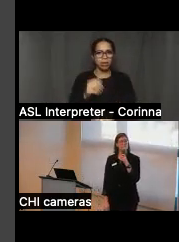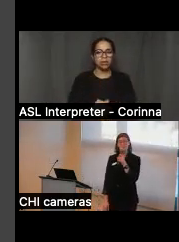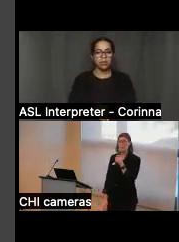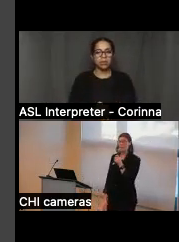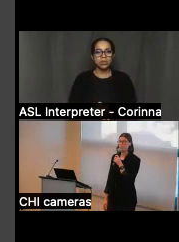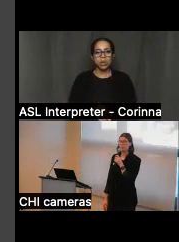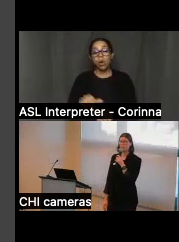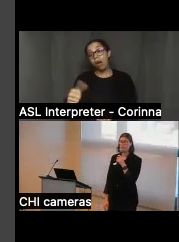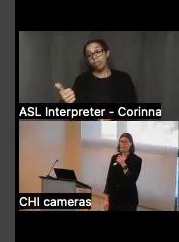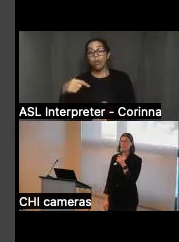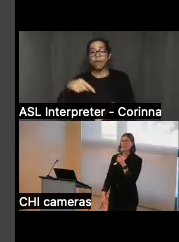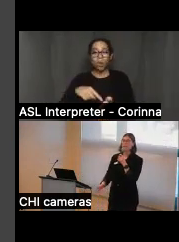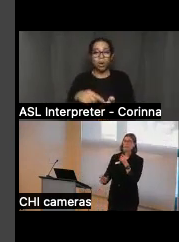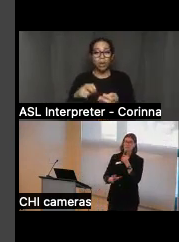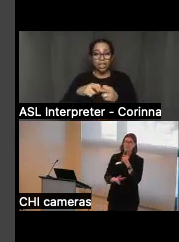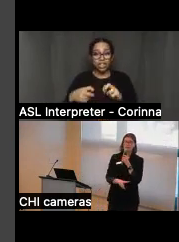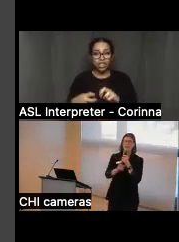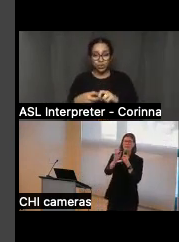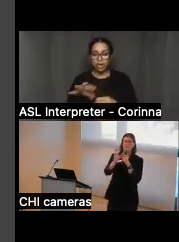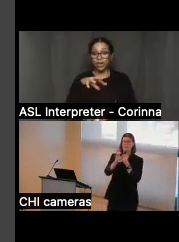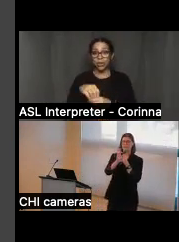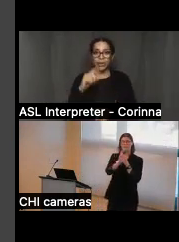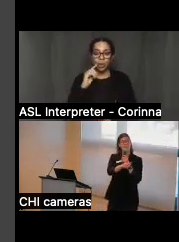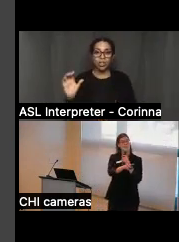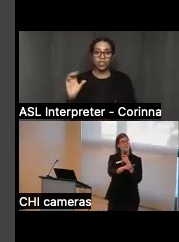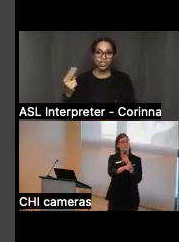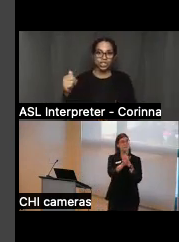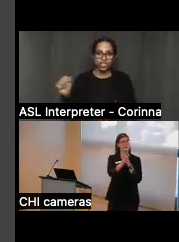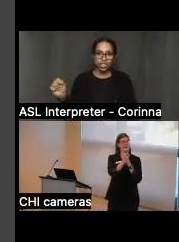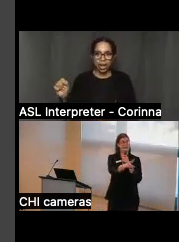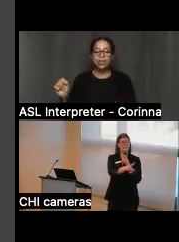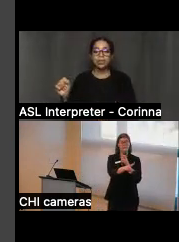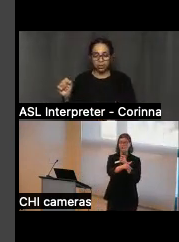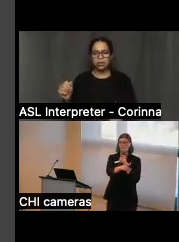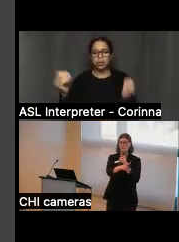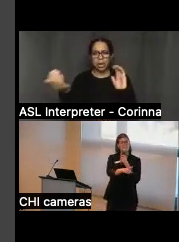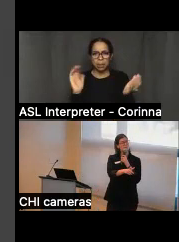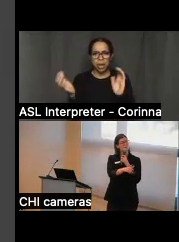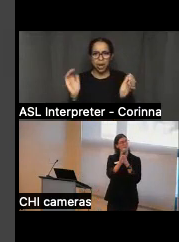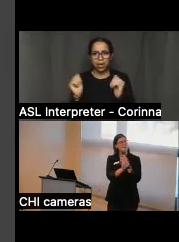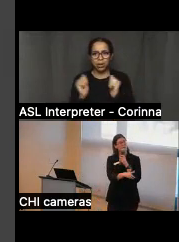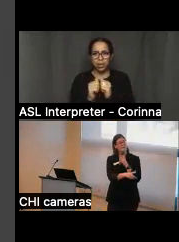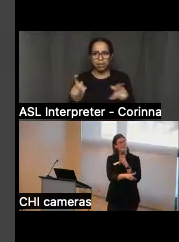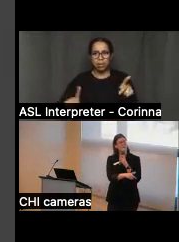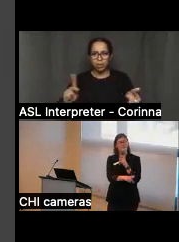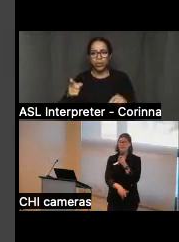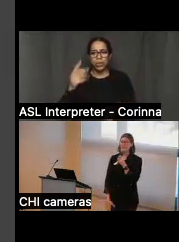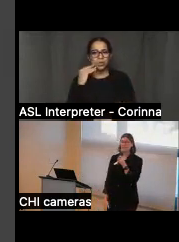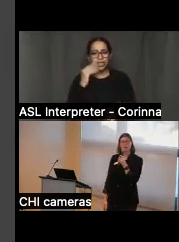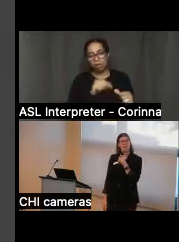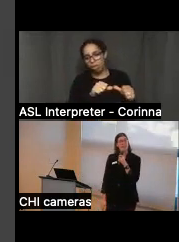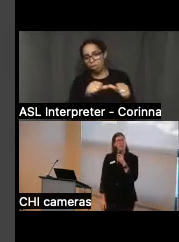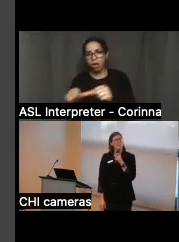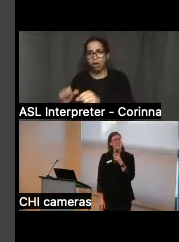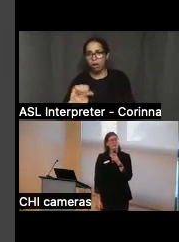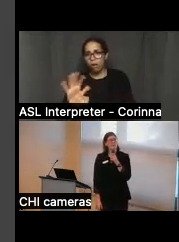affordability issues that we capture on the CHAS and compared it between those who said they had long COVID symptoms and those who said that they did